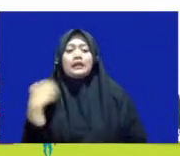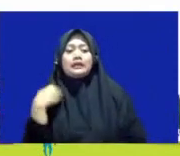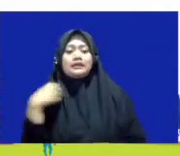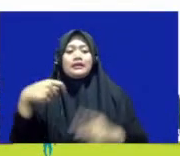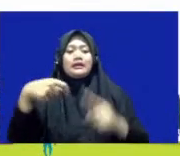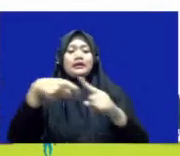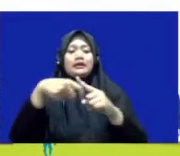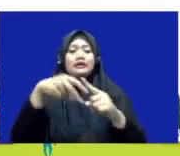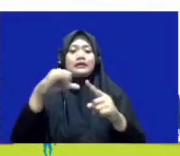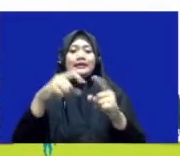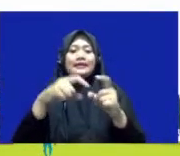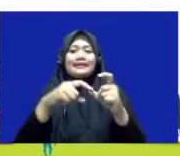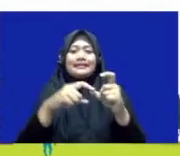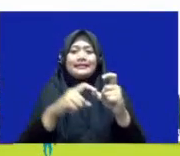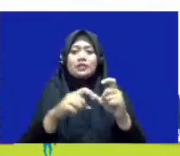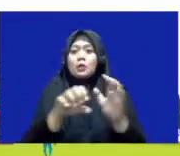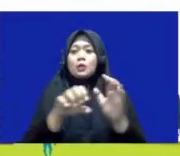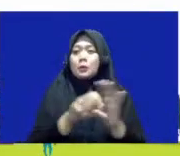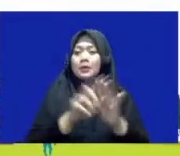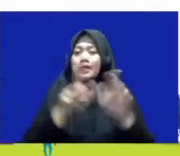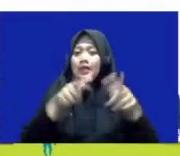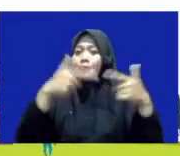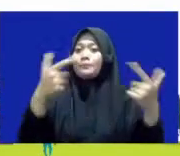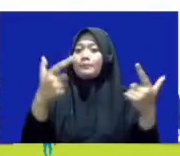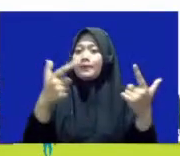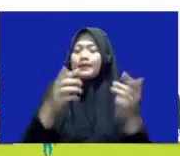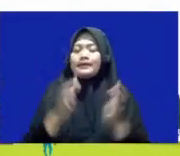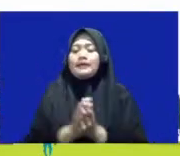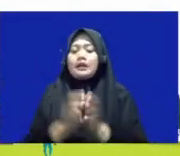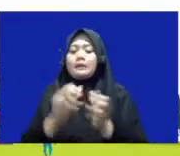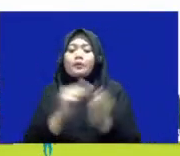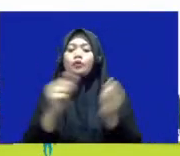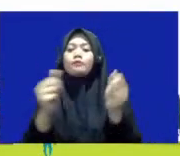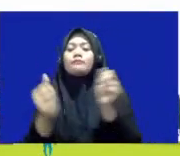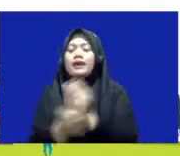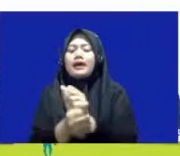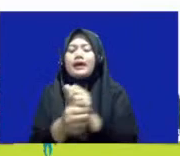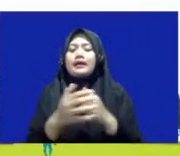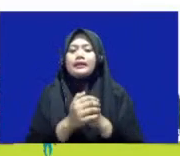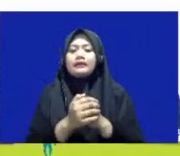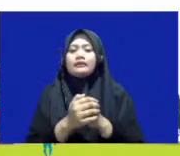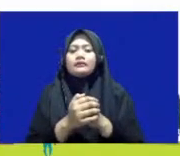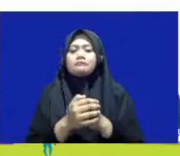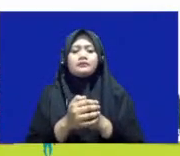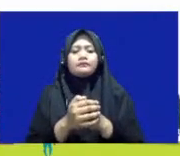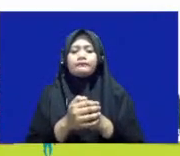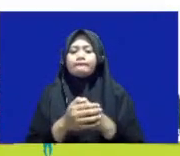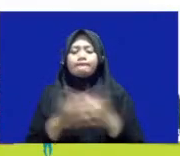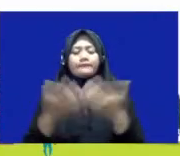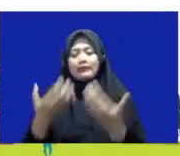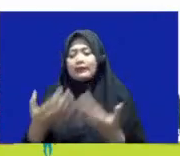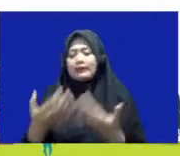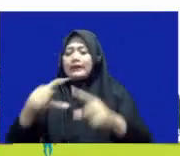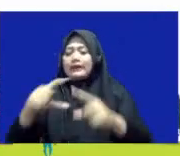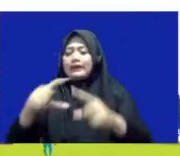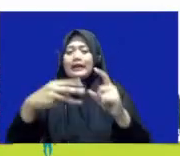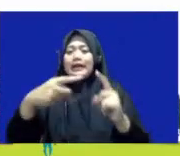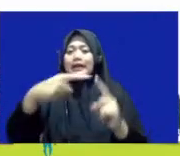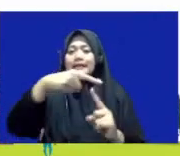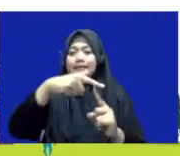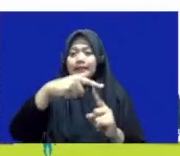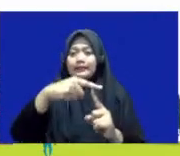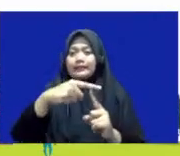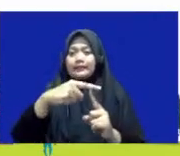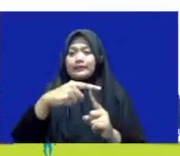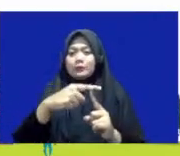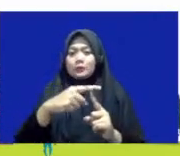productive assets, and infrastructures, and the disruption of food and water